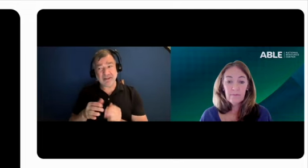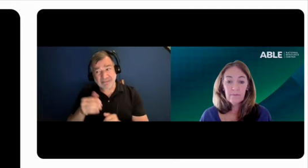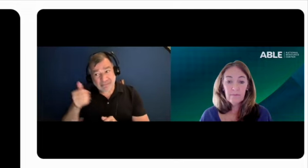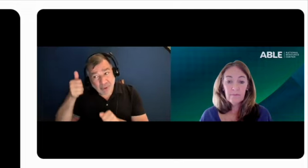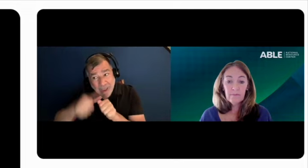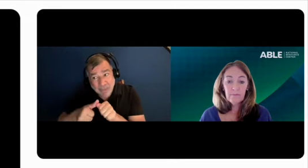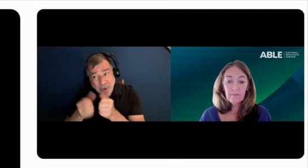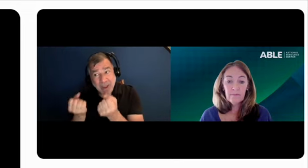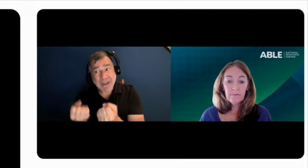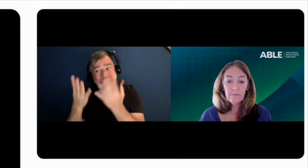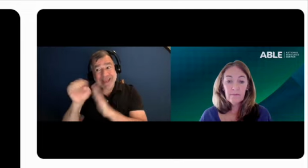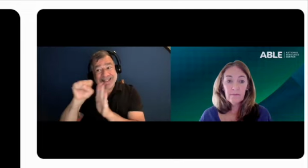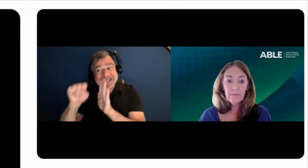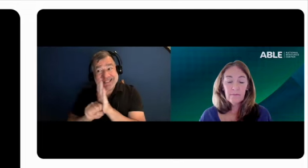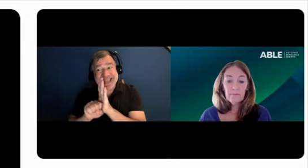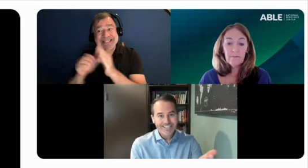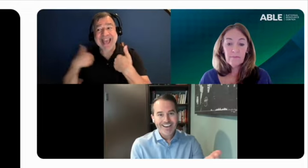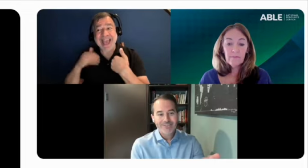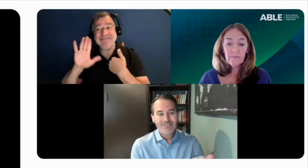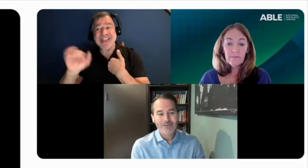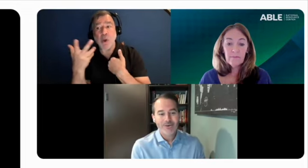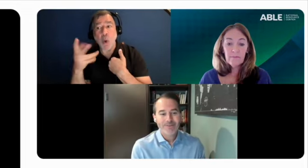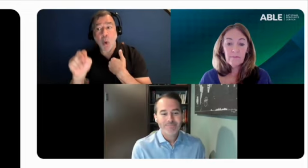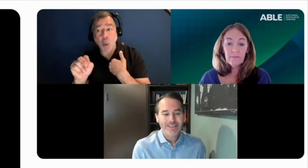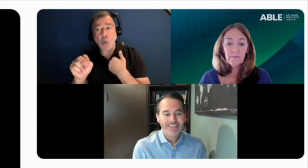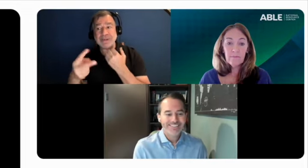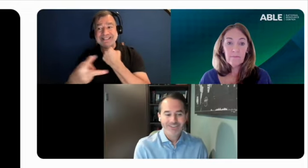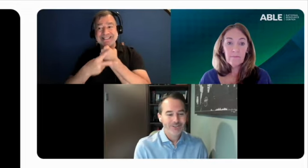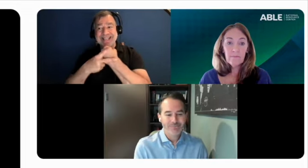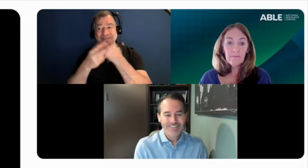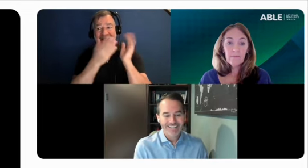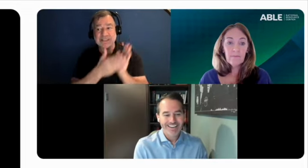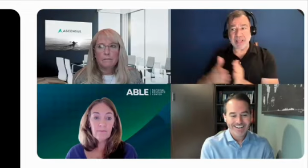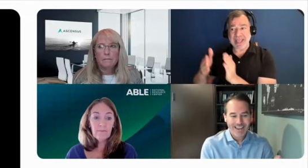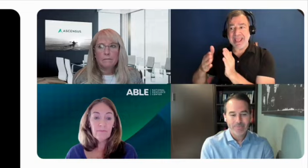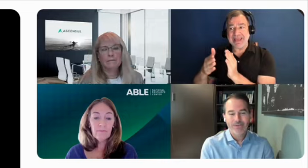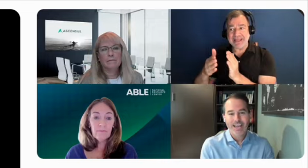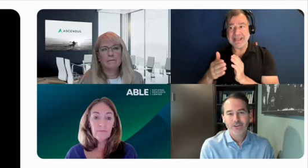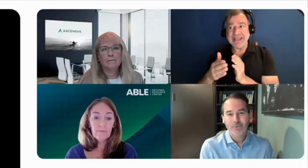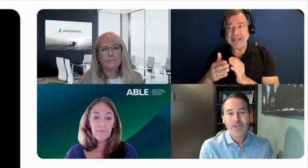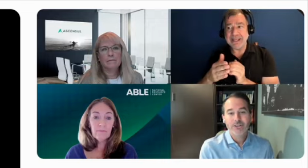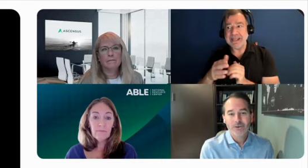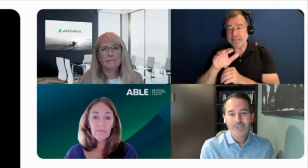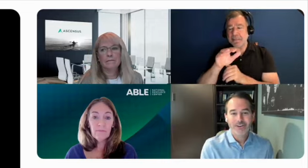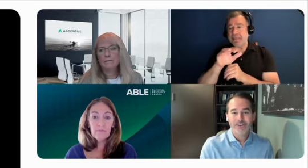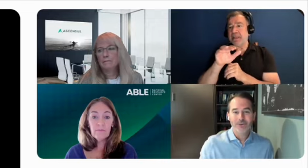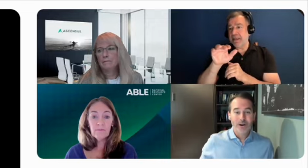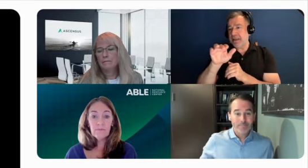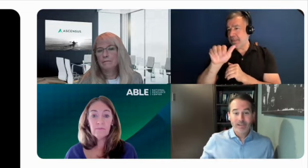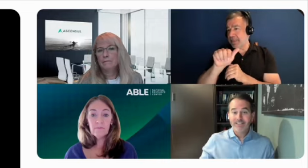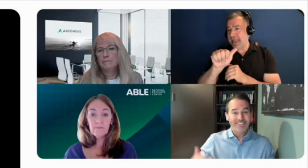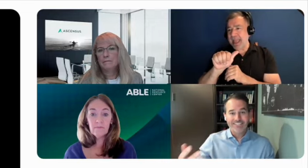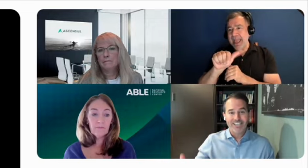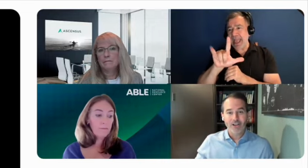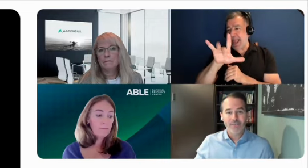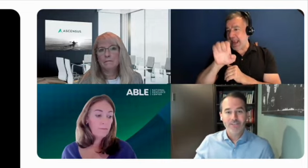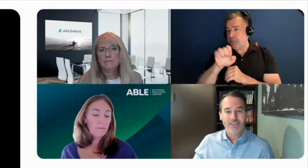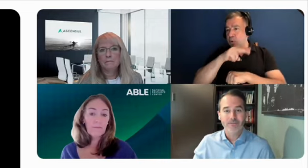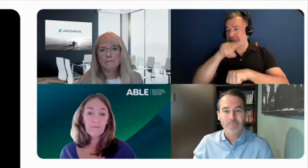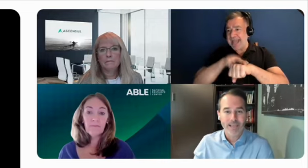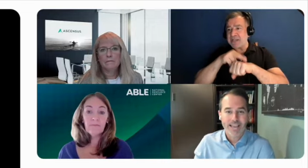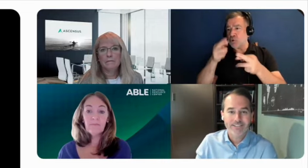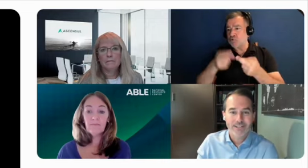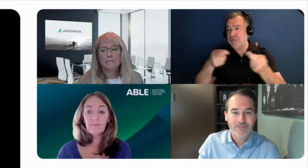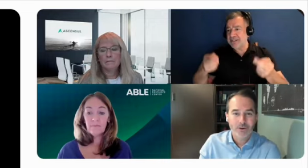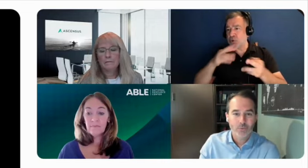have their own ABLE savings plan. NDI is a great place, or excuse me, the ABLE National Resource Center is a great place to see